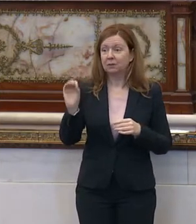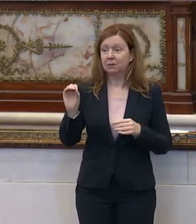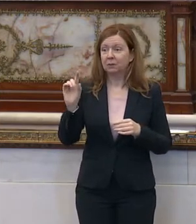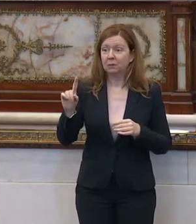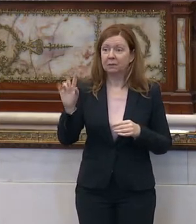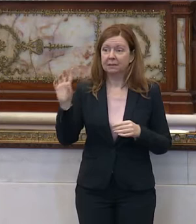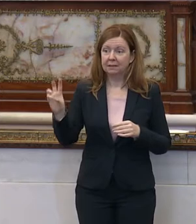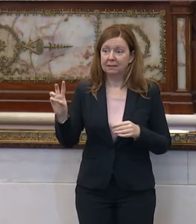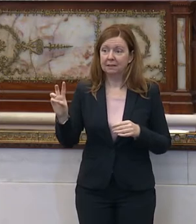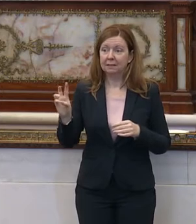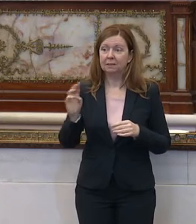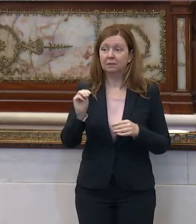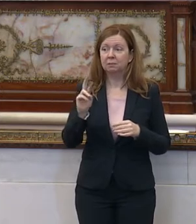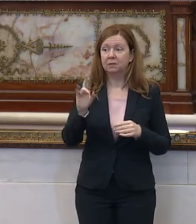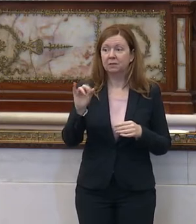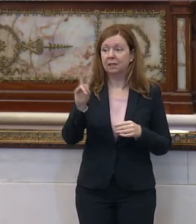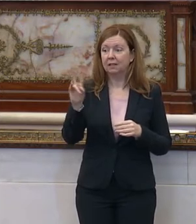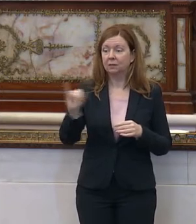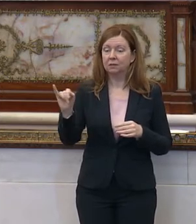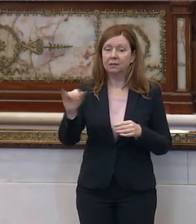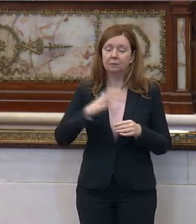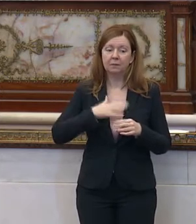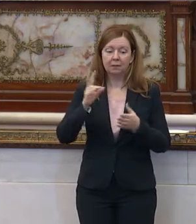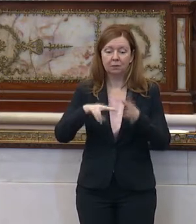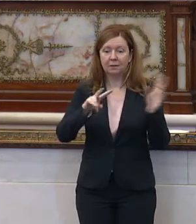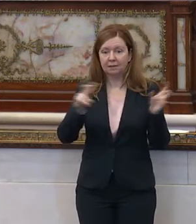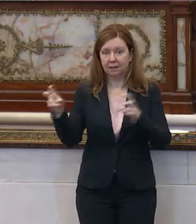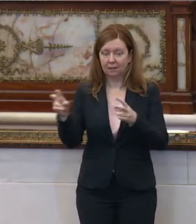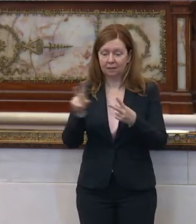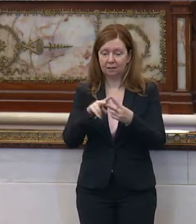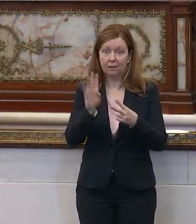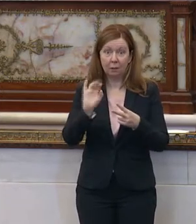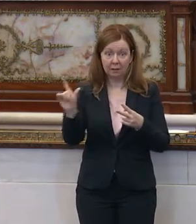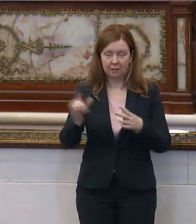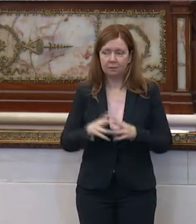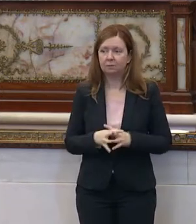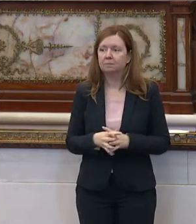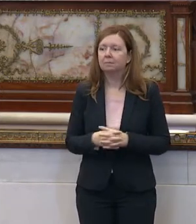220116. Mr. Anuzzi, will you please read the titles of the bills?